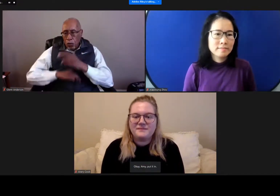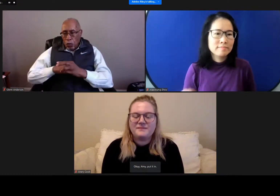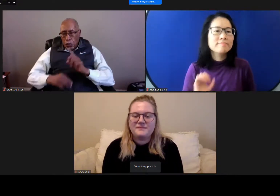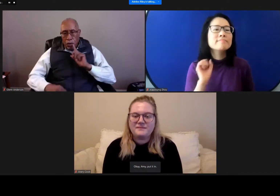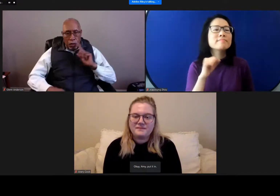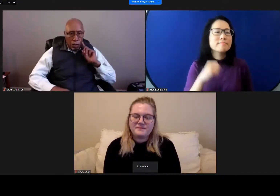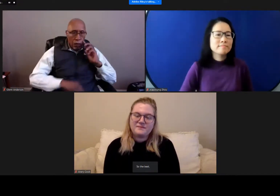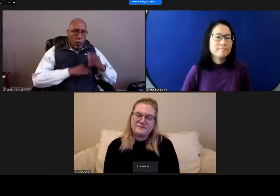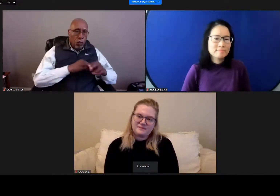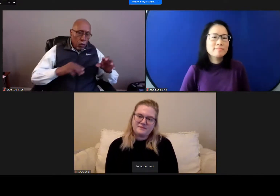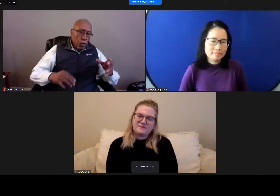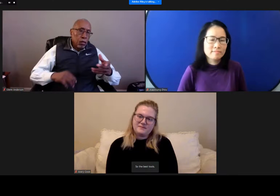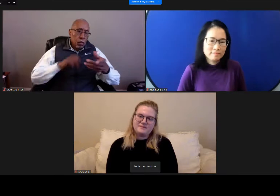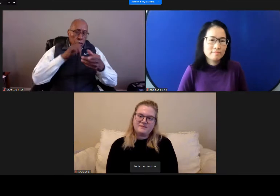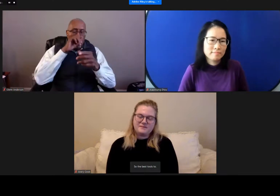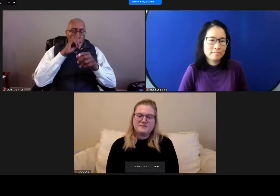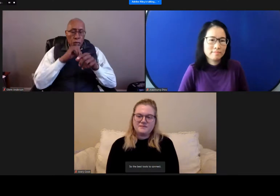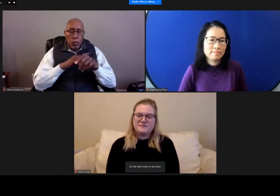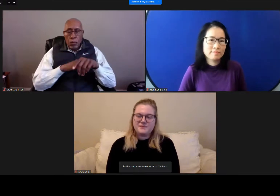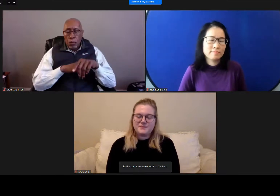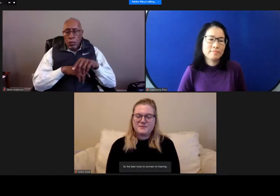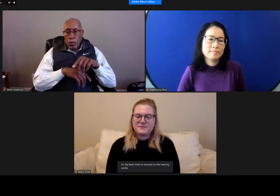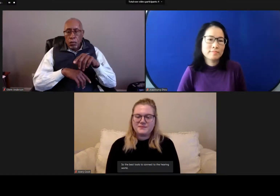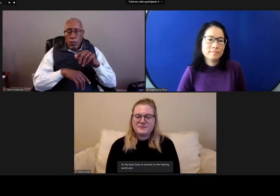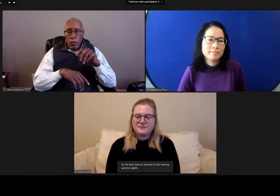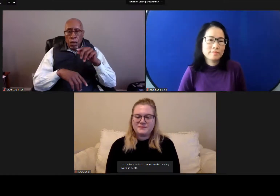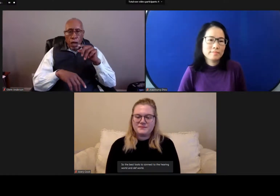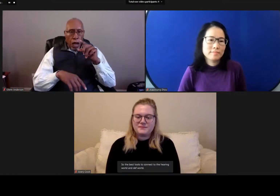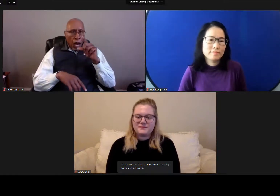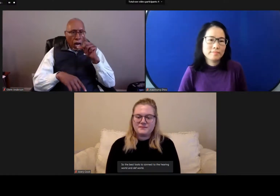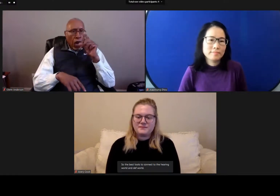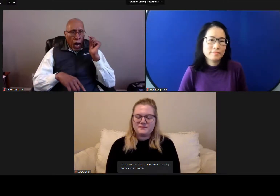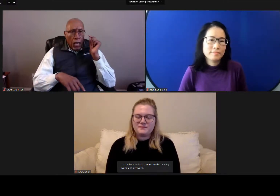So the best tools to connect the hearing world and deaf world.